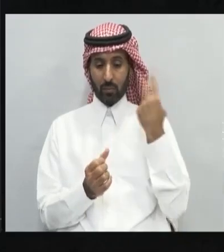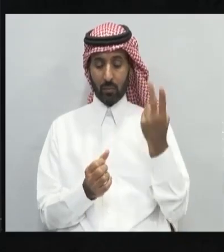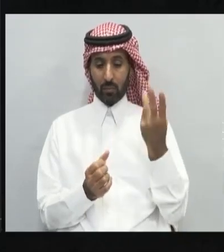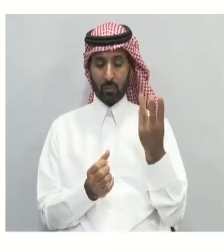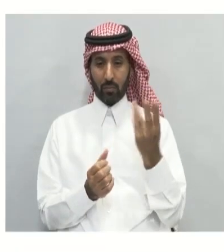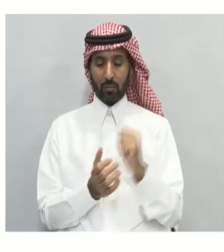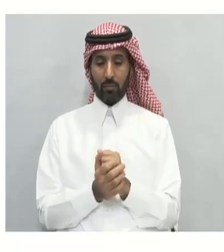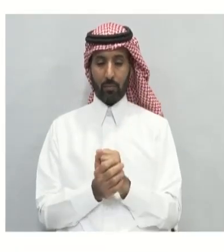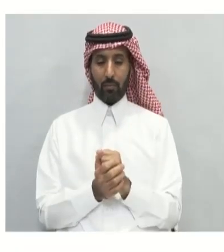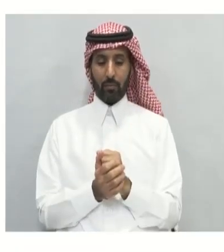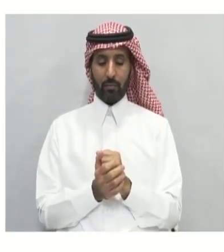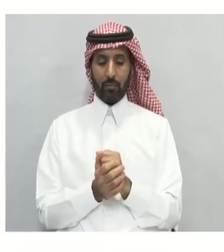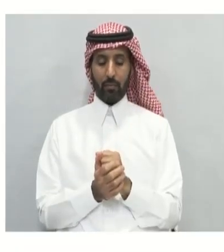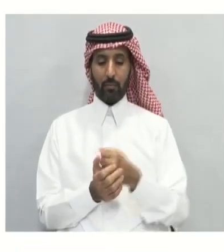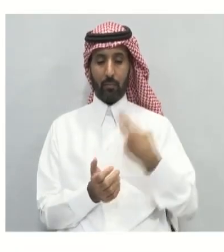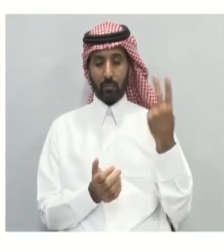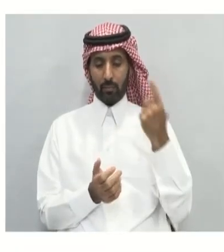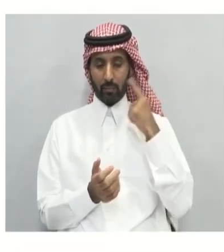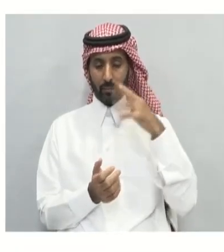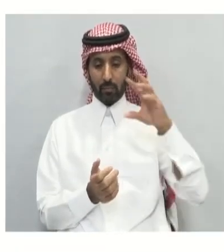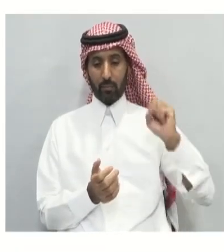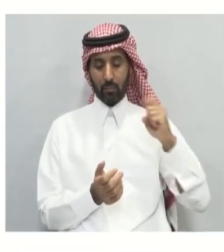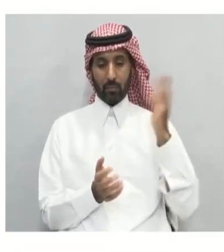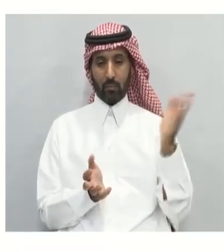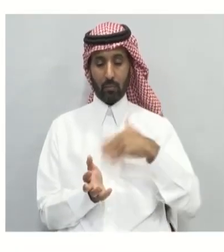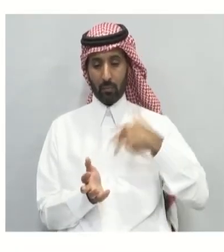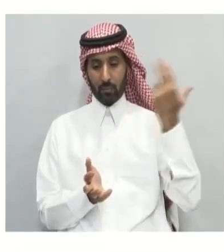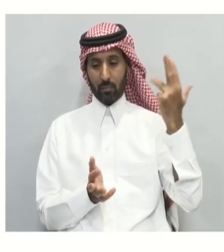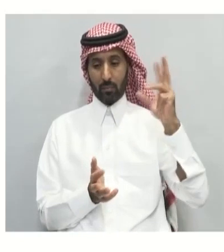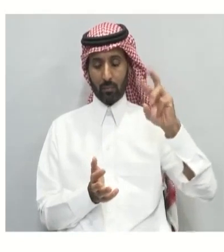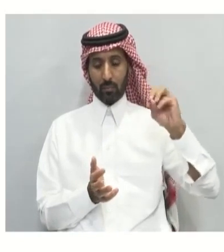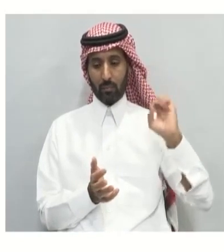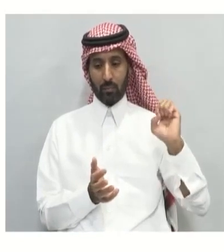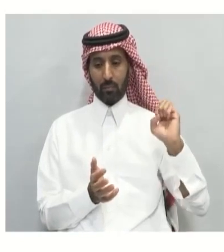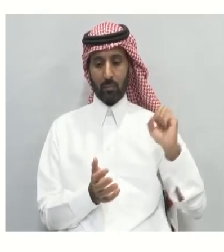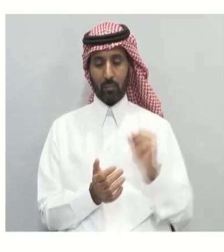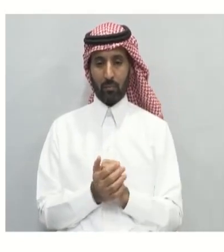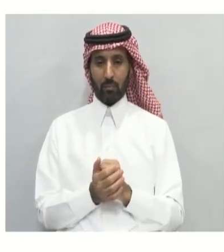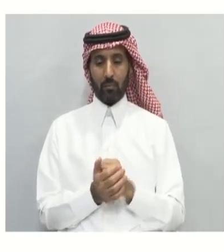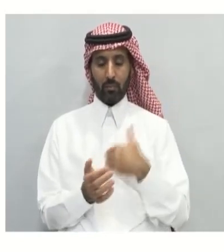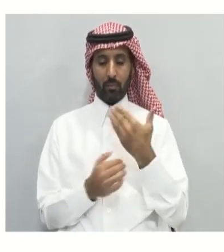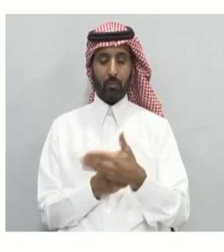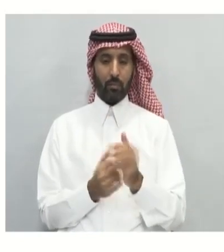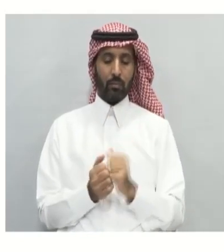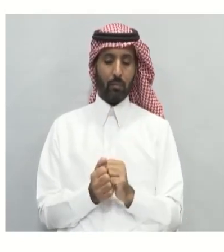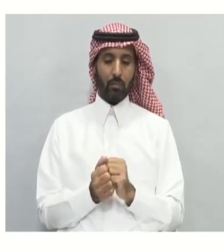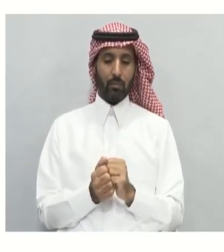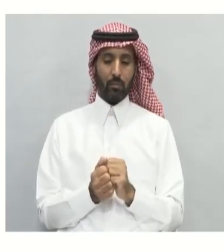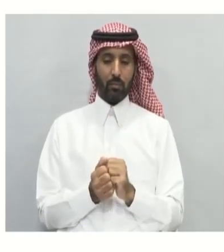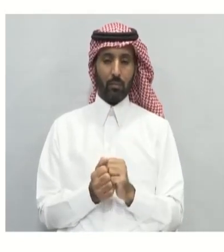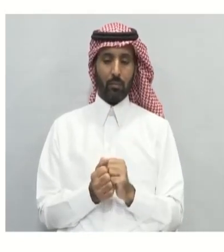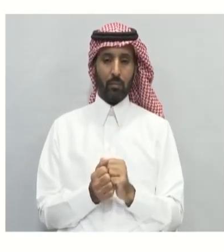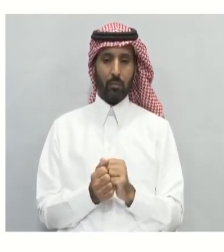1 hour, are 2 p.m. to 8 p.m. Here we are. Here is the